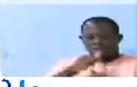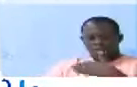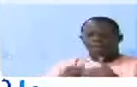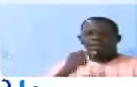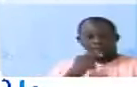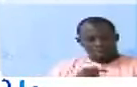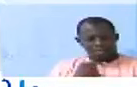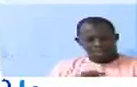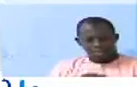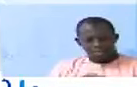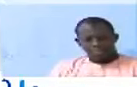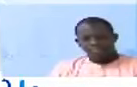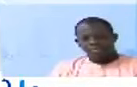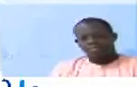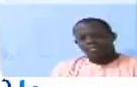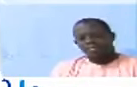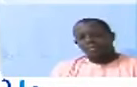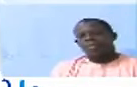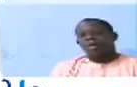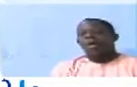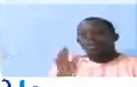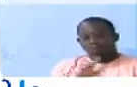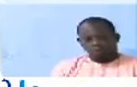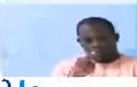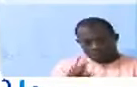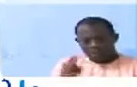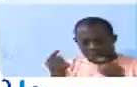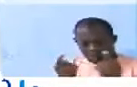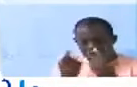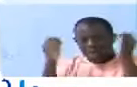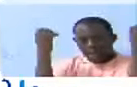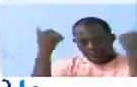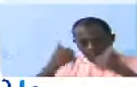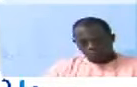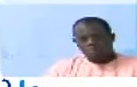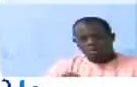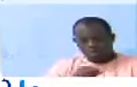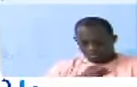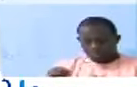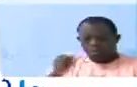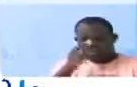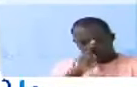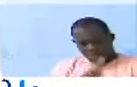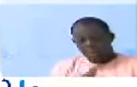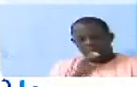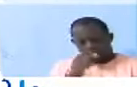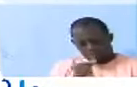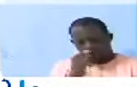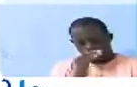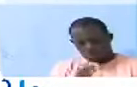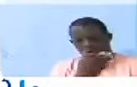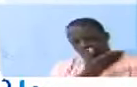country. Before that happens, let's try and